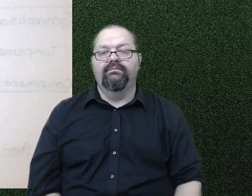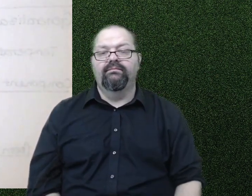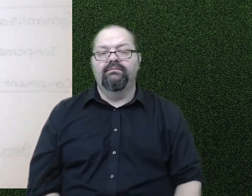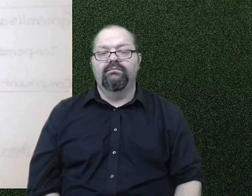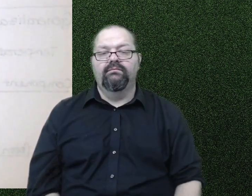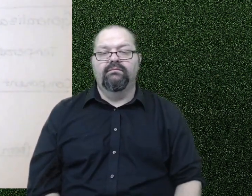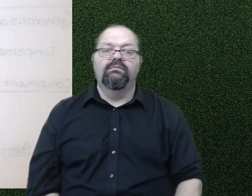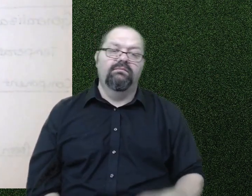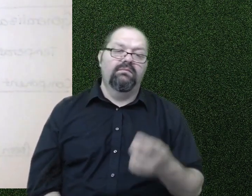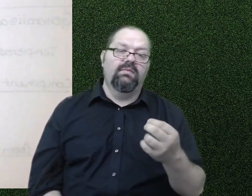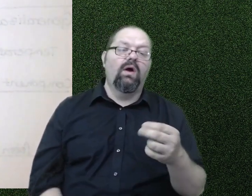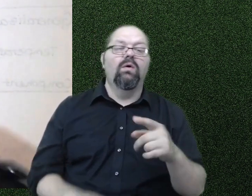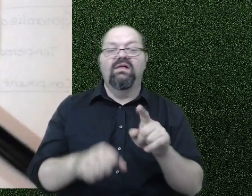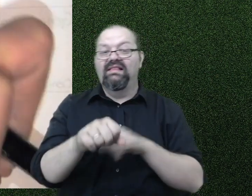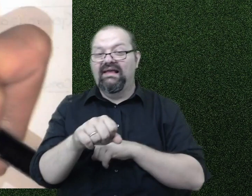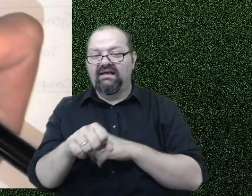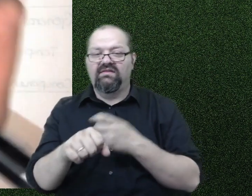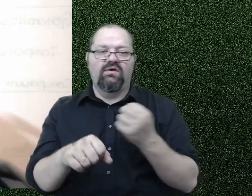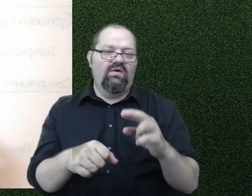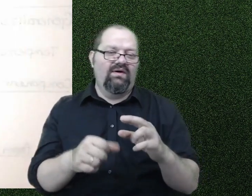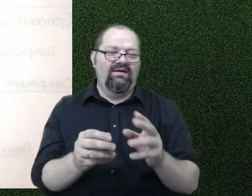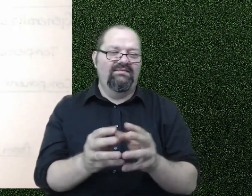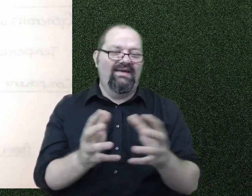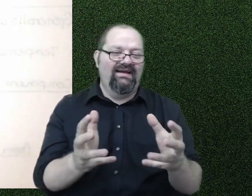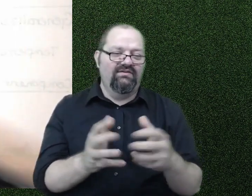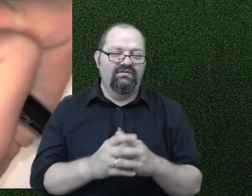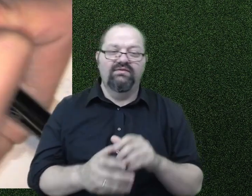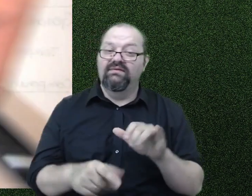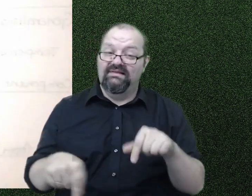or magnitude. This is fun.